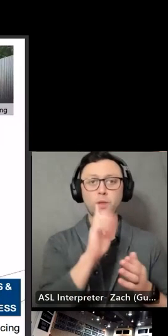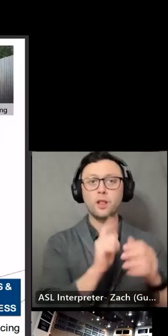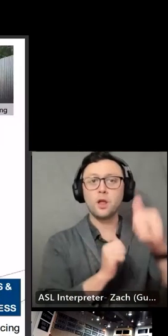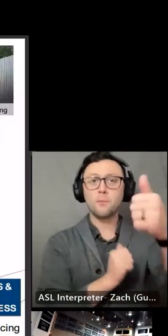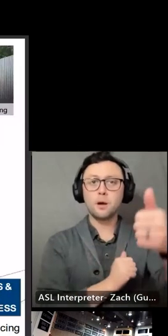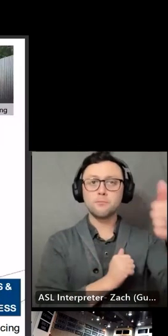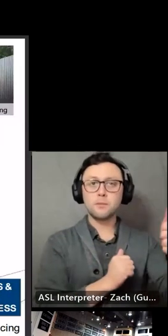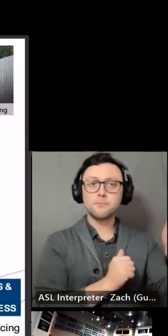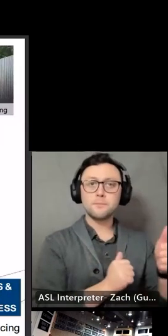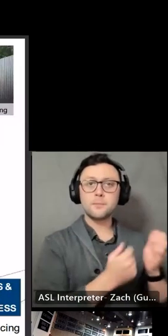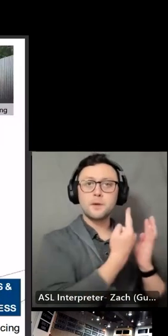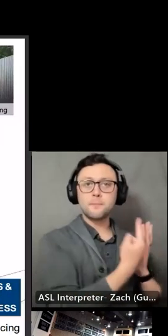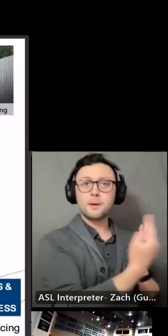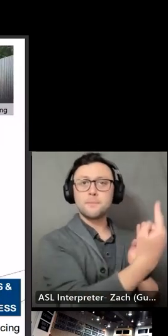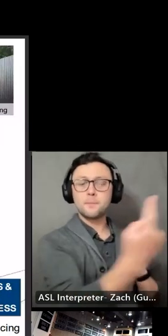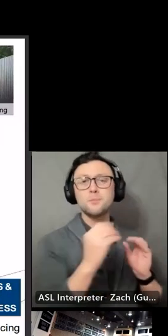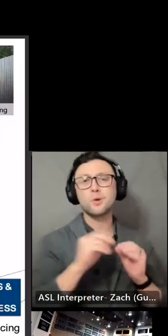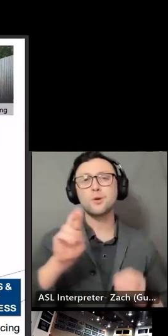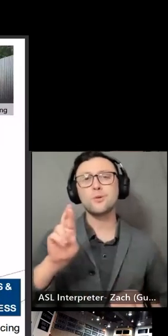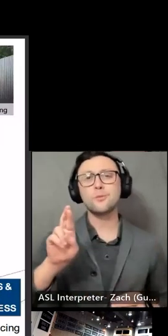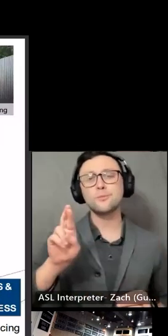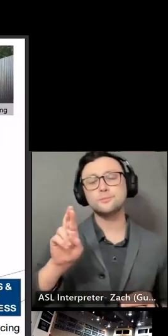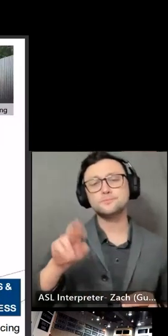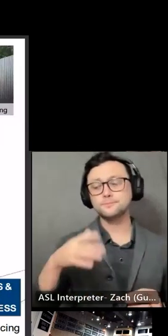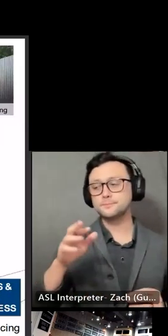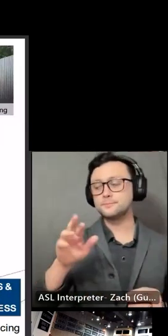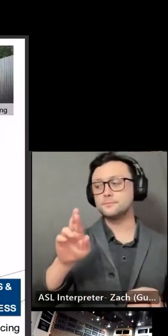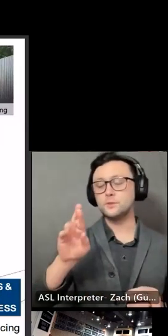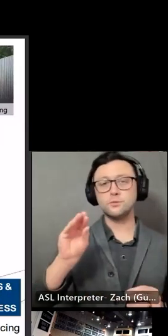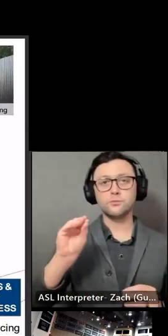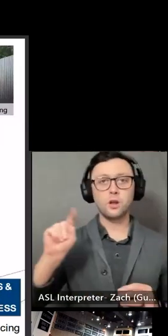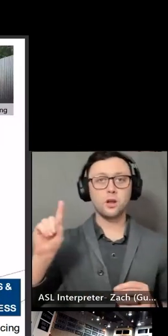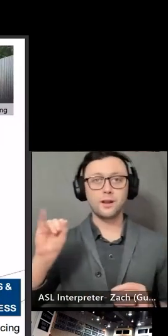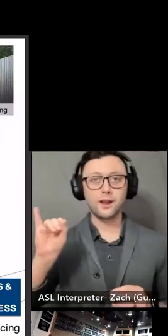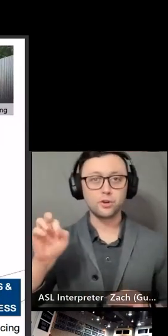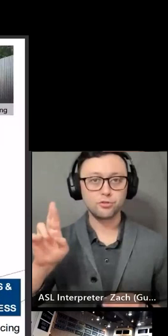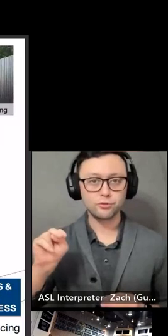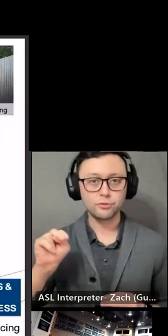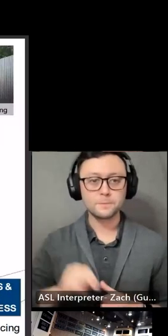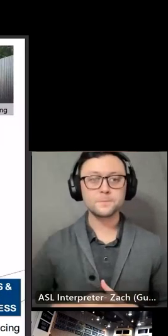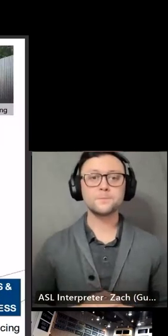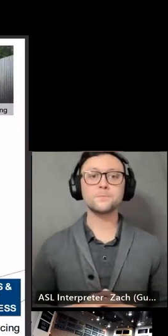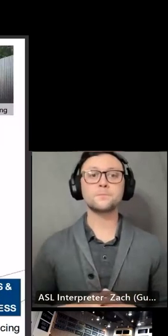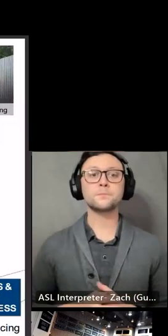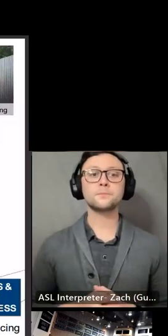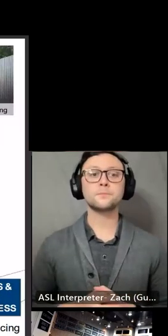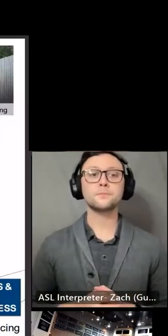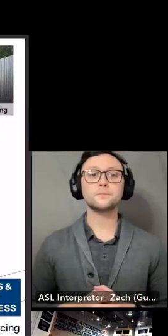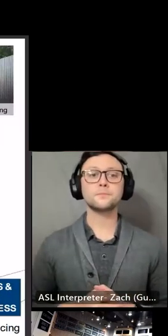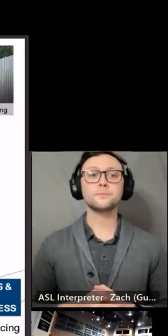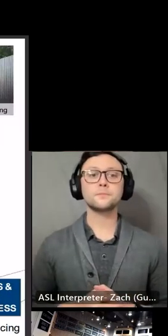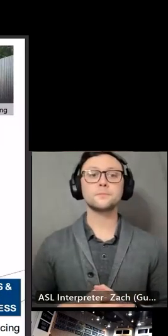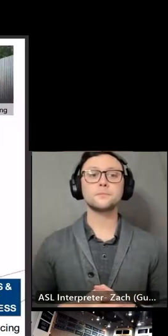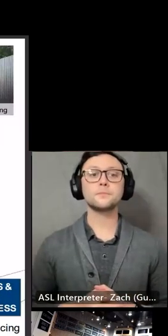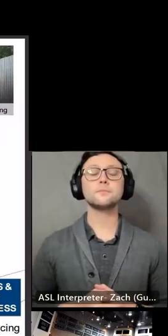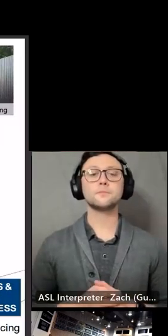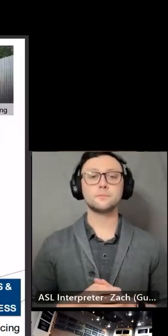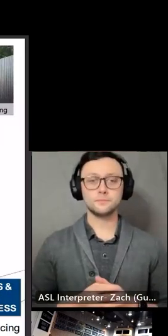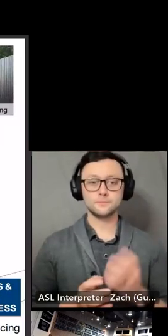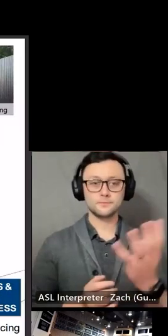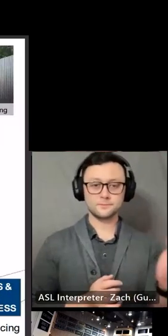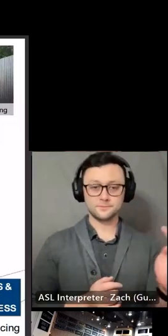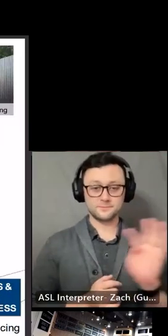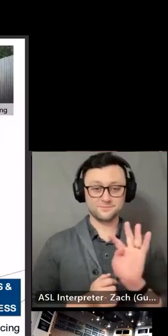open your feedback. Along the western edge and portions of the front, since a lot of the building comes so close to the property line, we don't